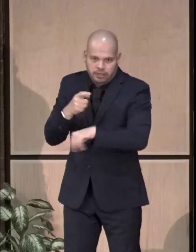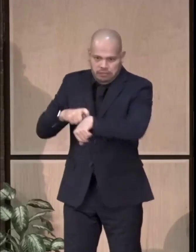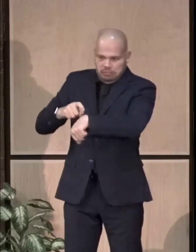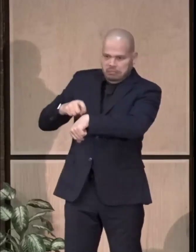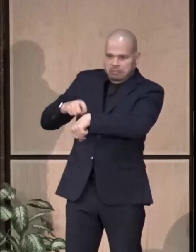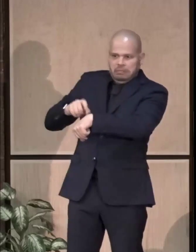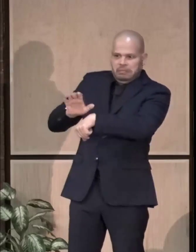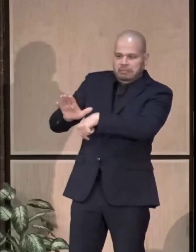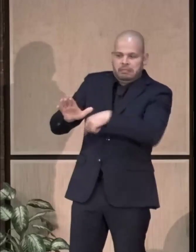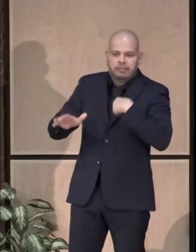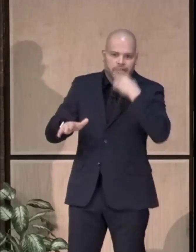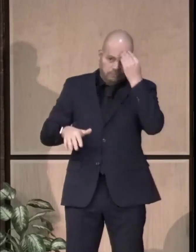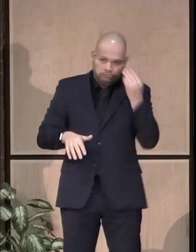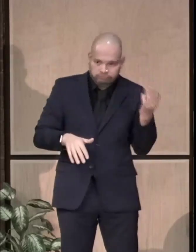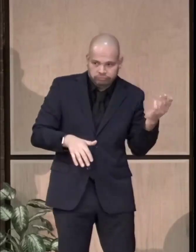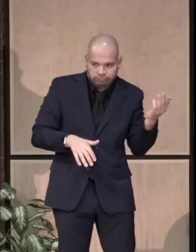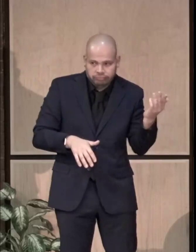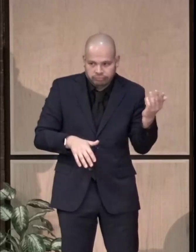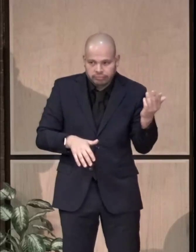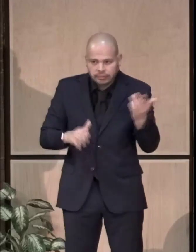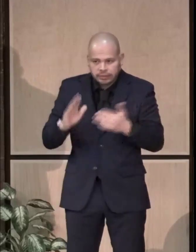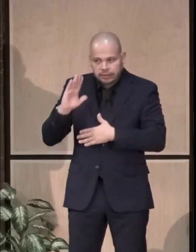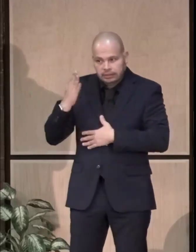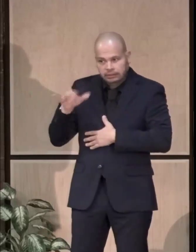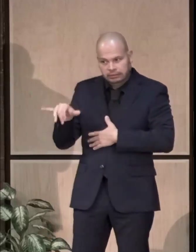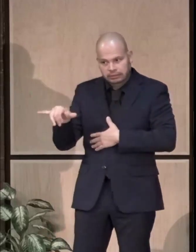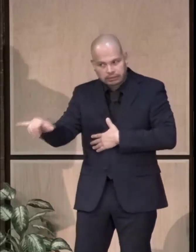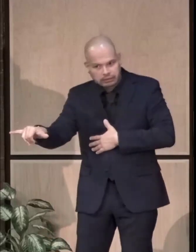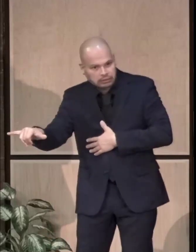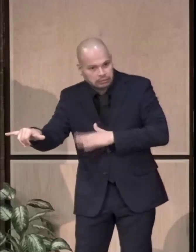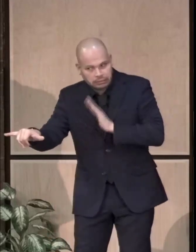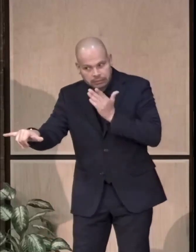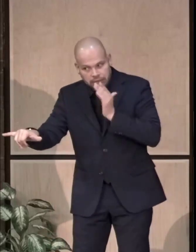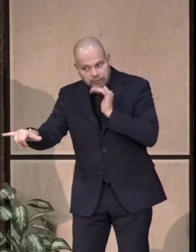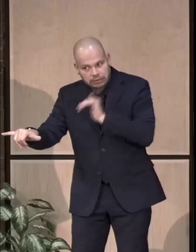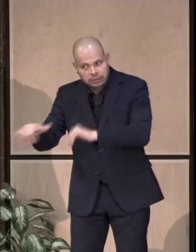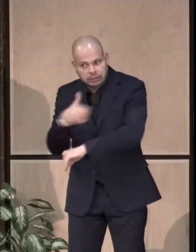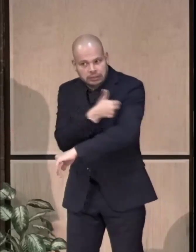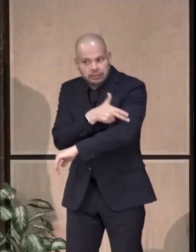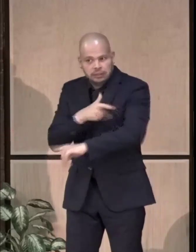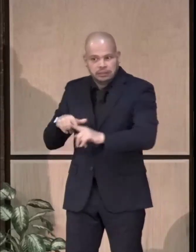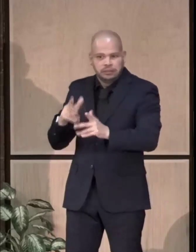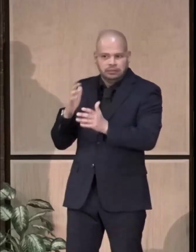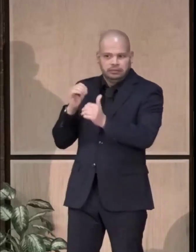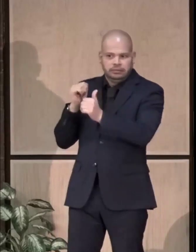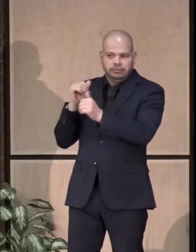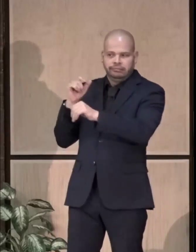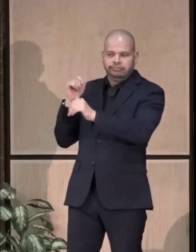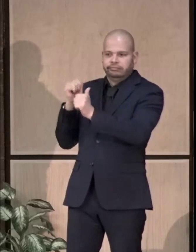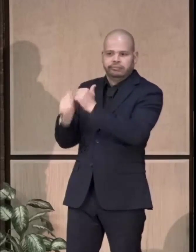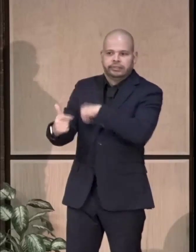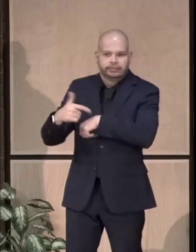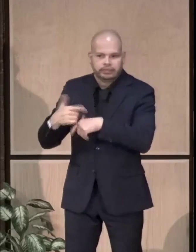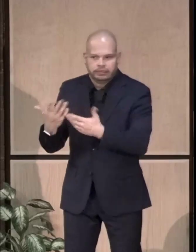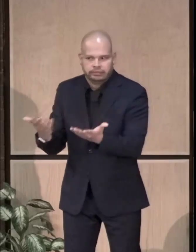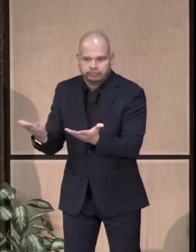to inform them that it looked like he was going to be in the hospital longer than his orders. Okay. And you knew that from talking to the personnel at the